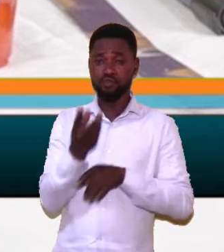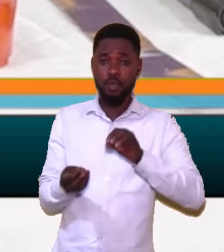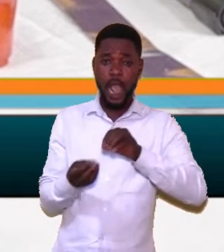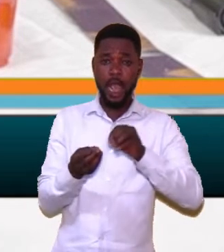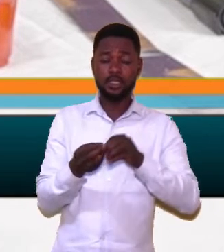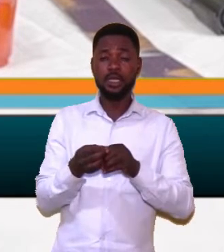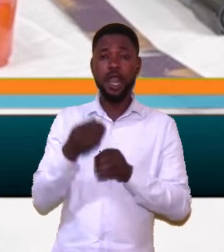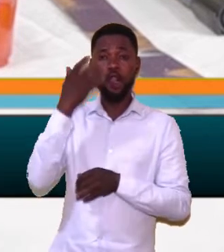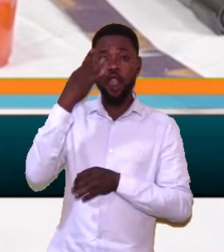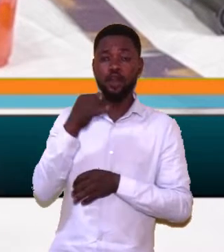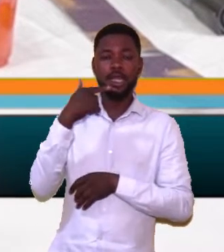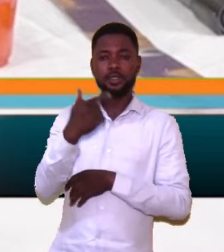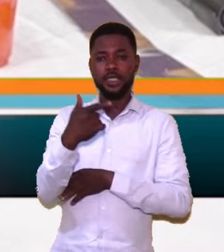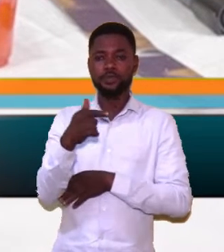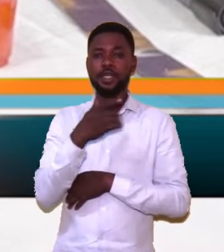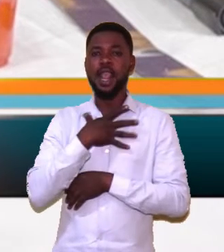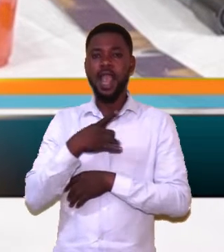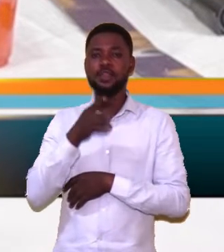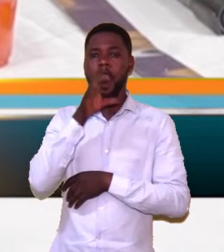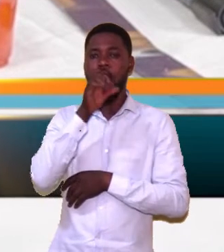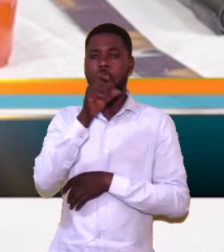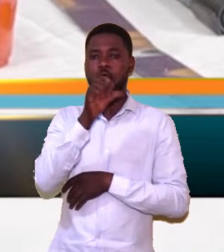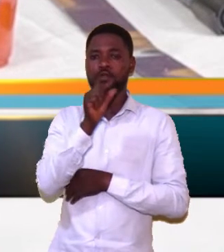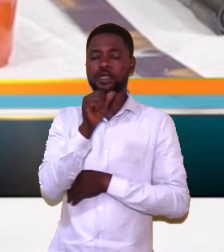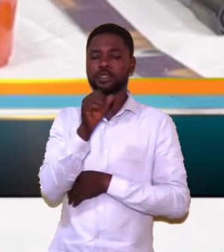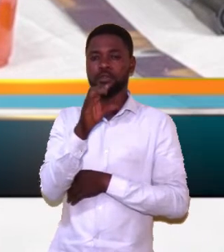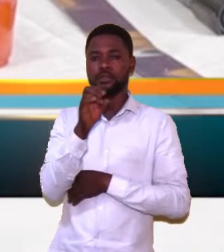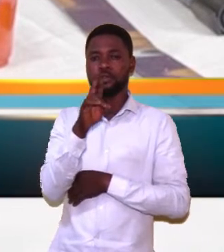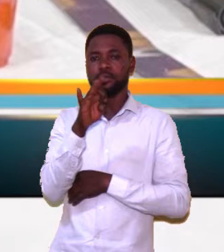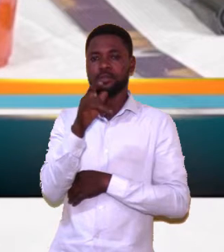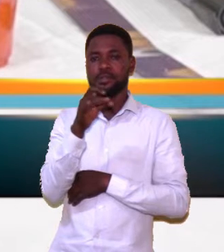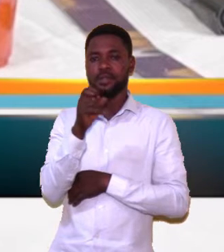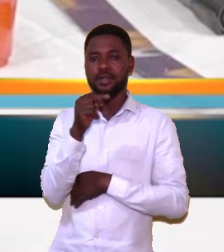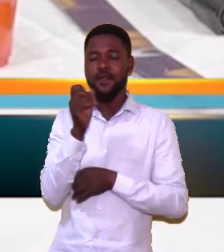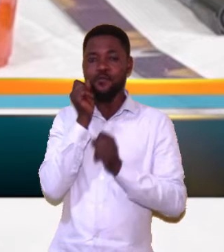can see 2 extra colors, green and orange.